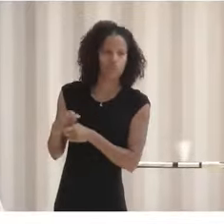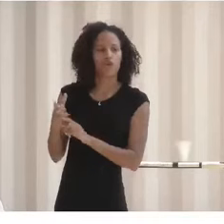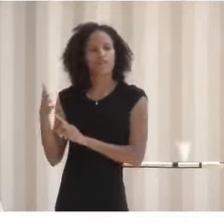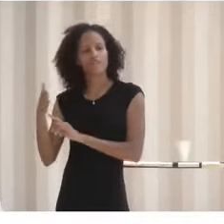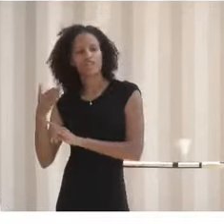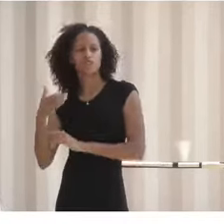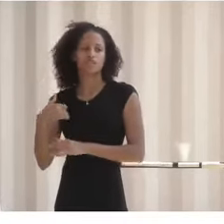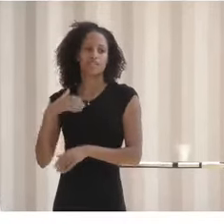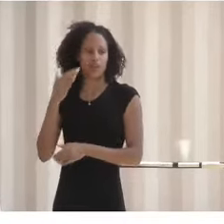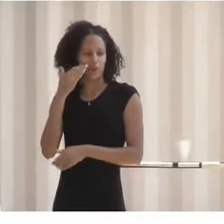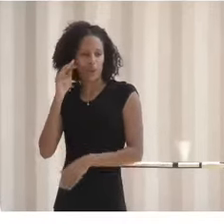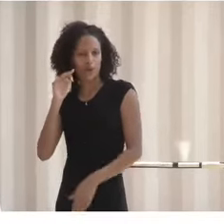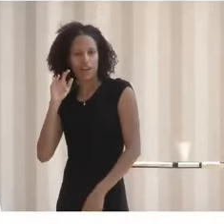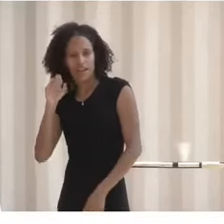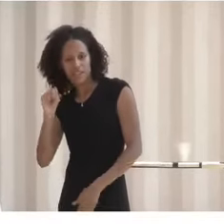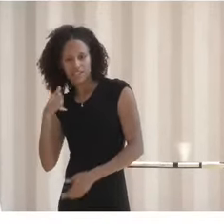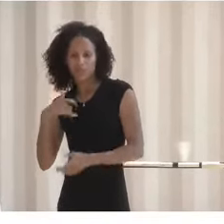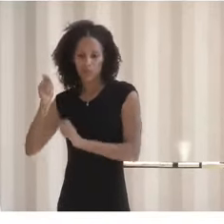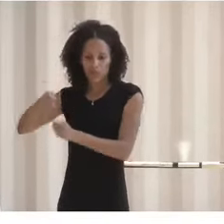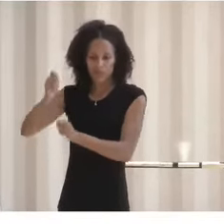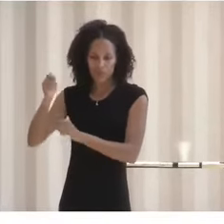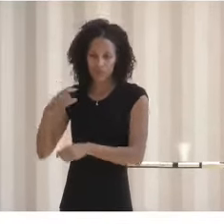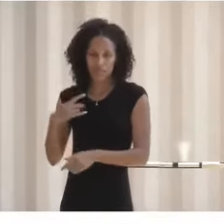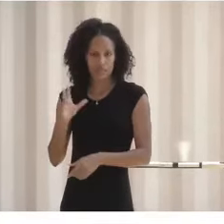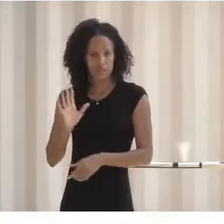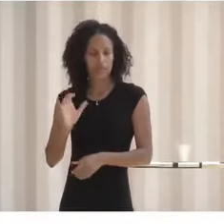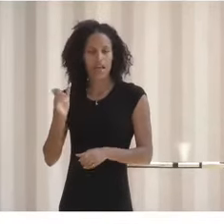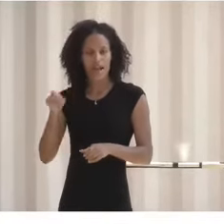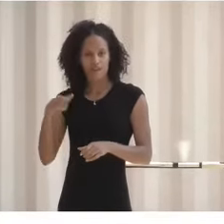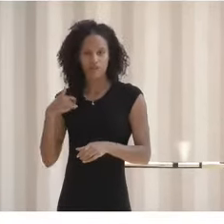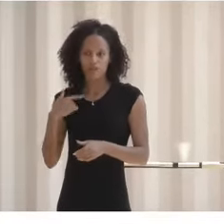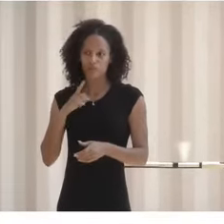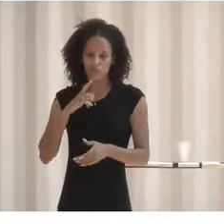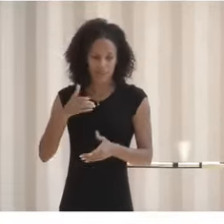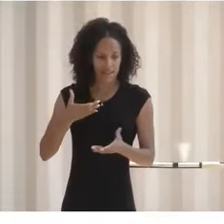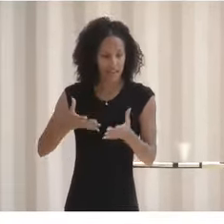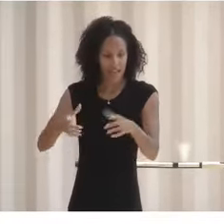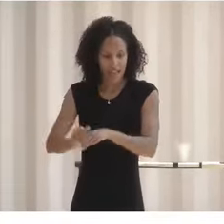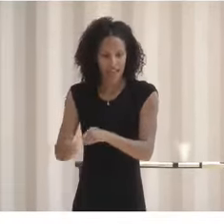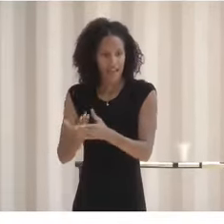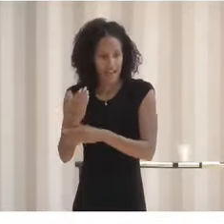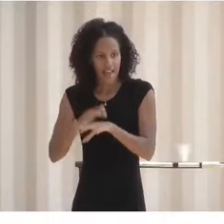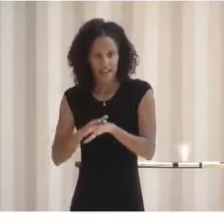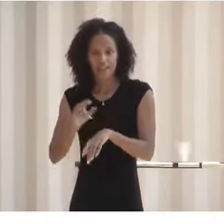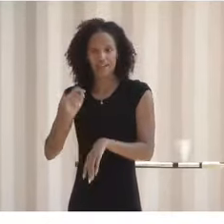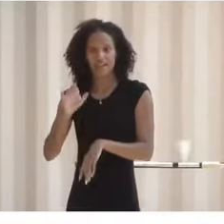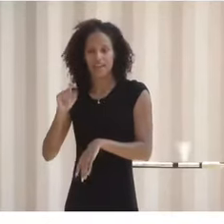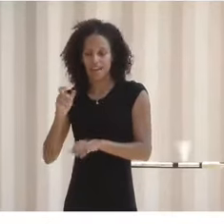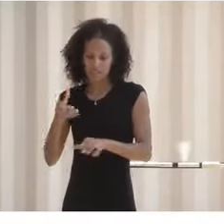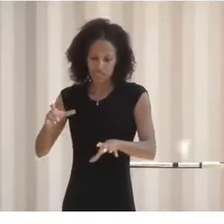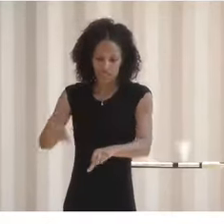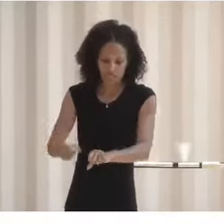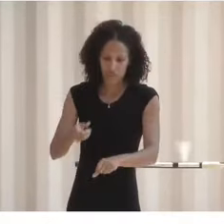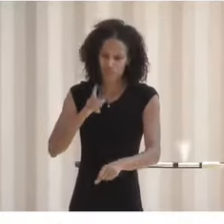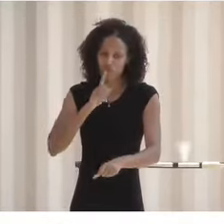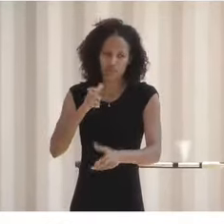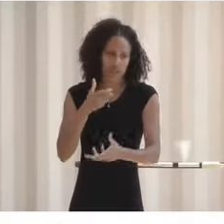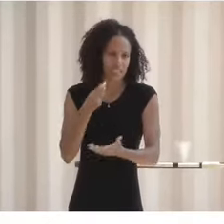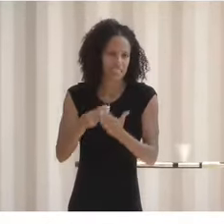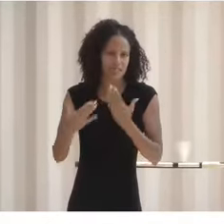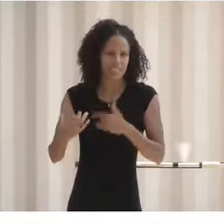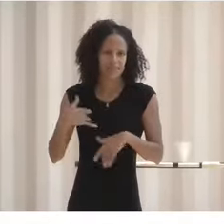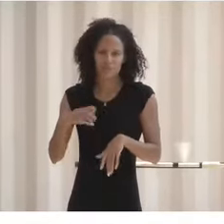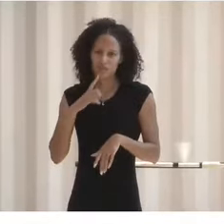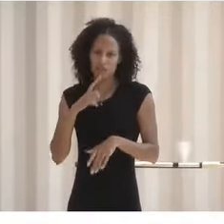They have to be hand speared or hand netted, which is both labor intensive and expensive. So a few years